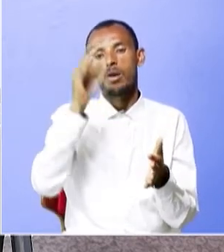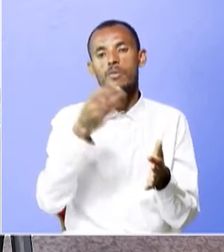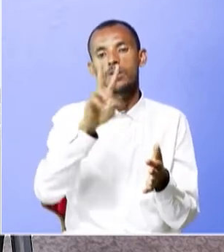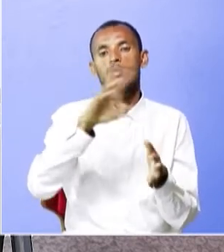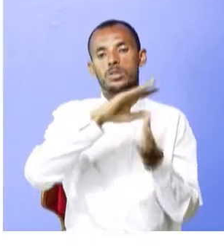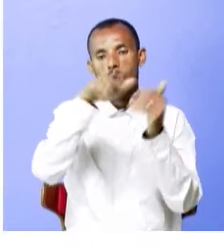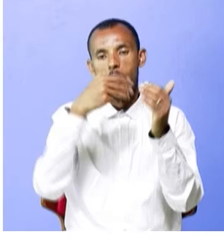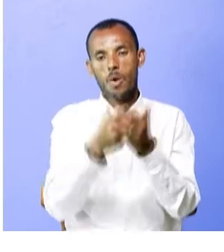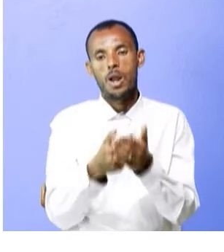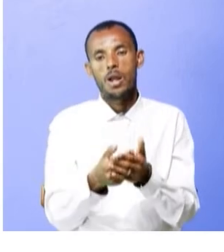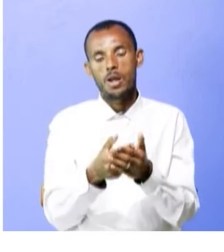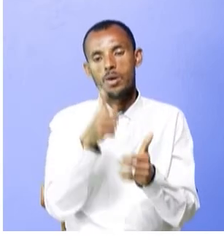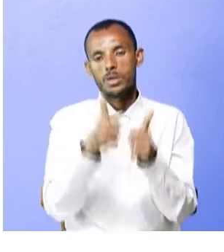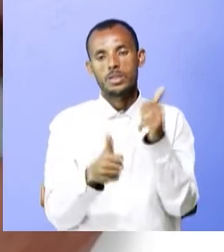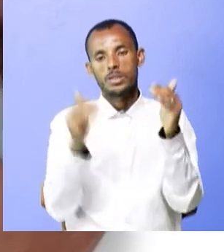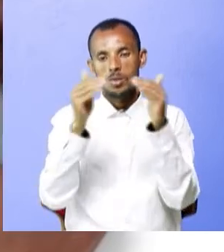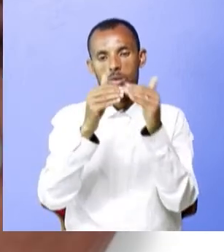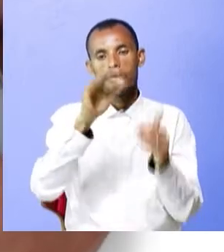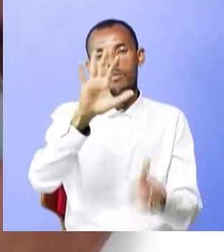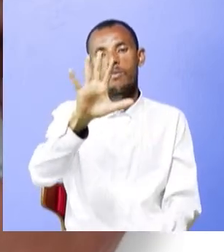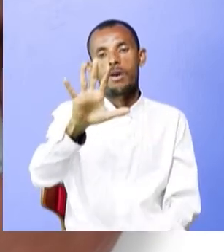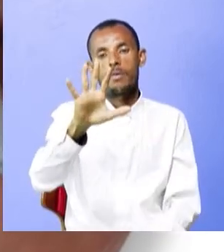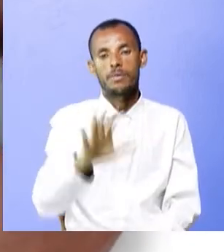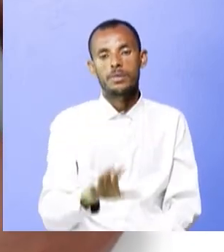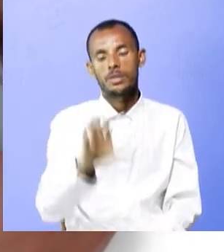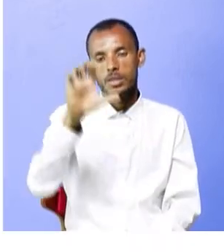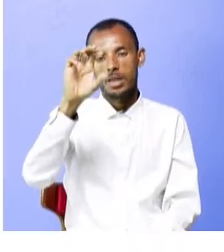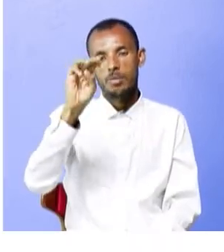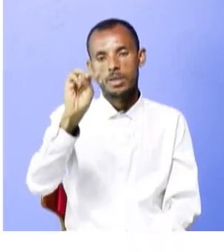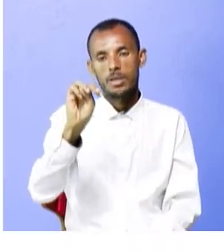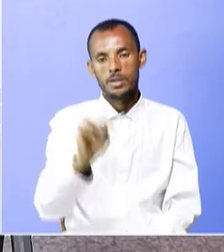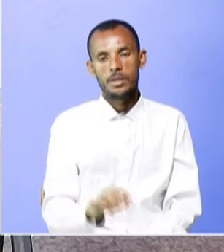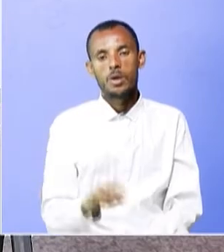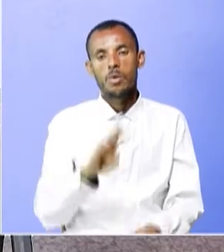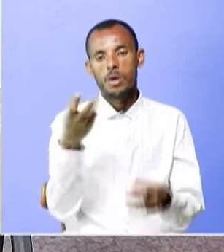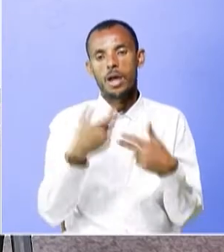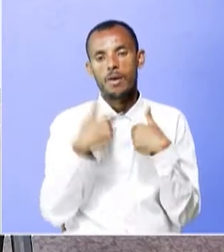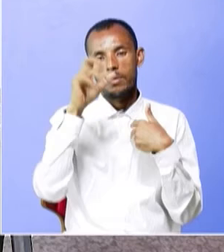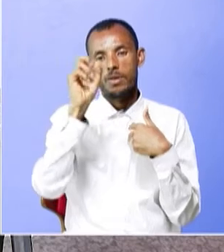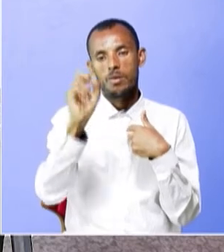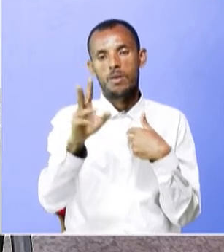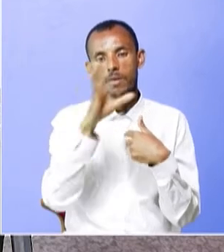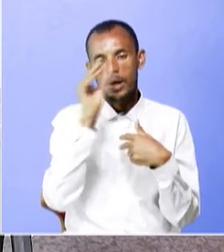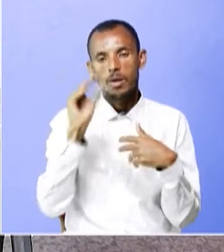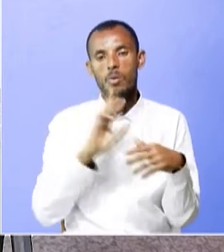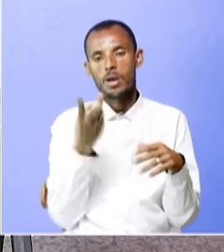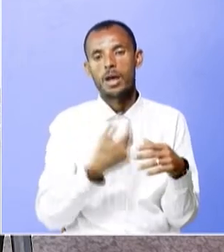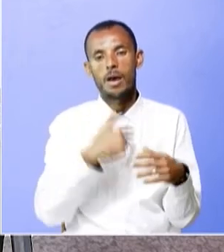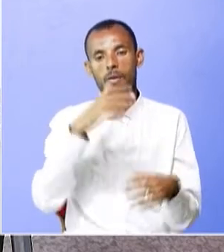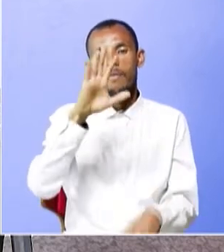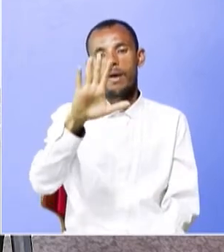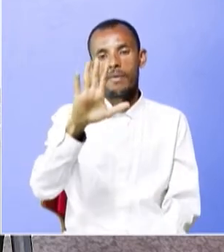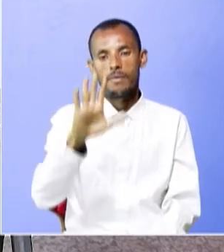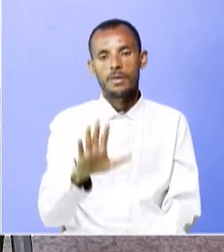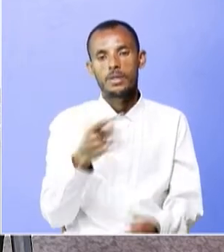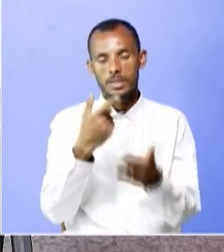whole this segment, which is 5. Okay, 5 centimeter. We have 12, we have 5, and